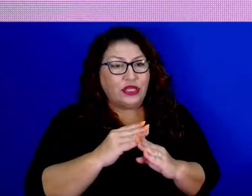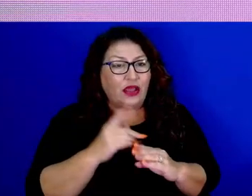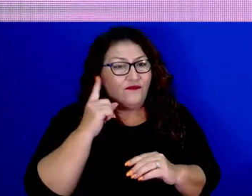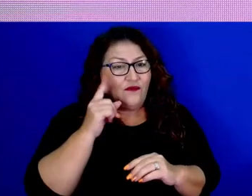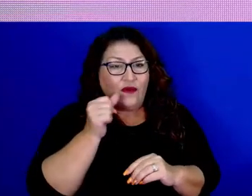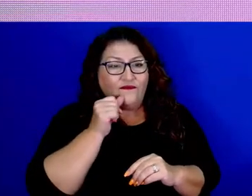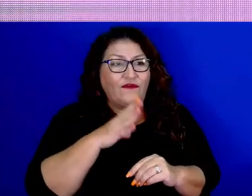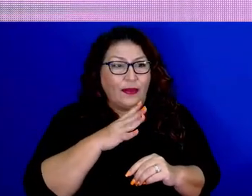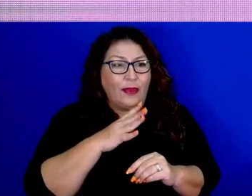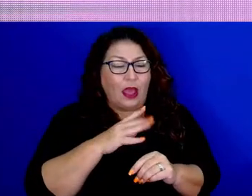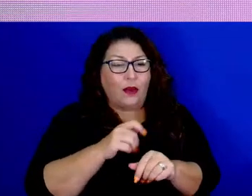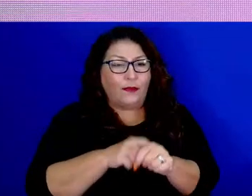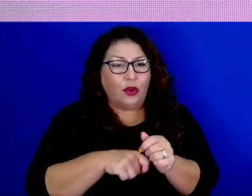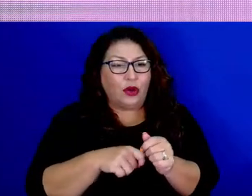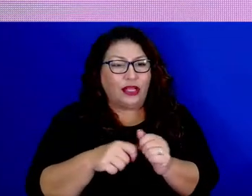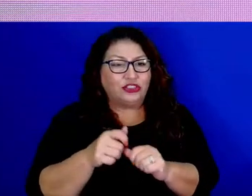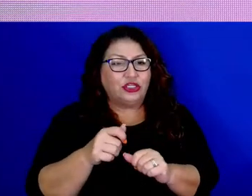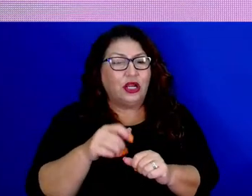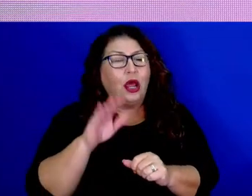over the coming years.